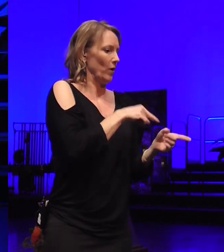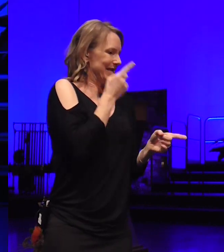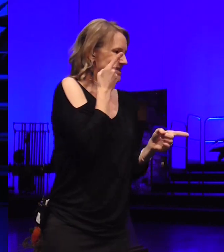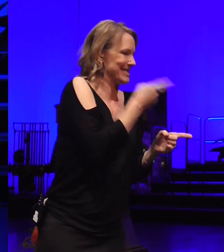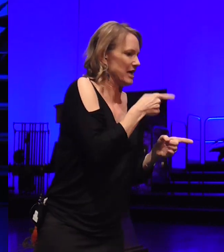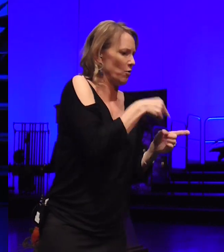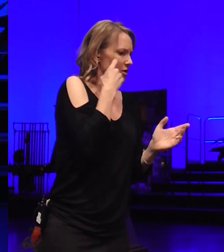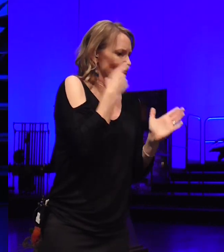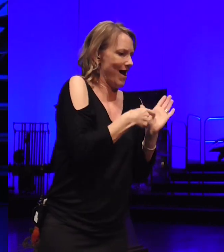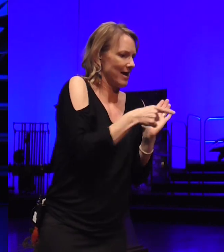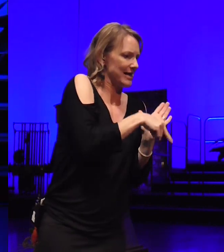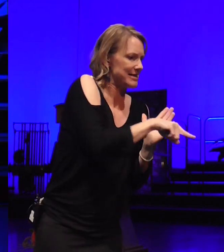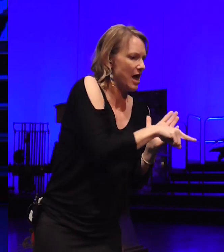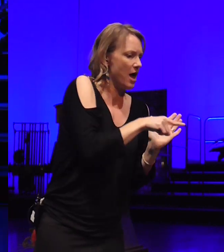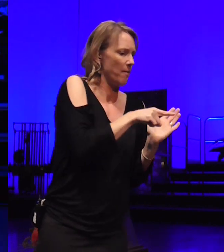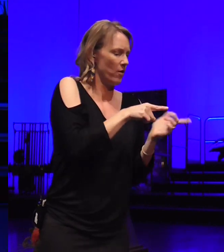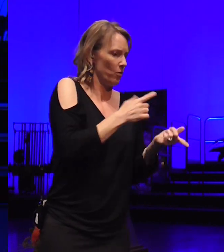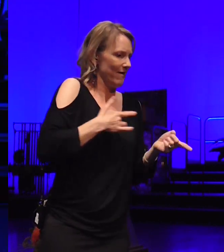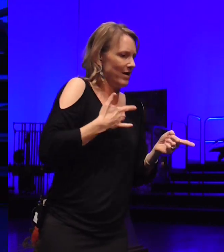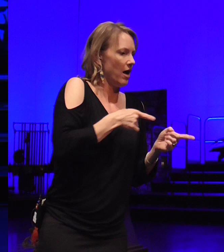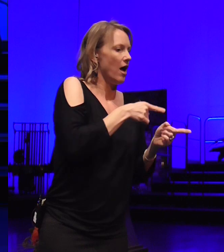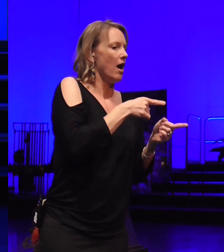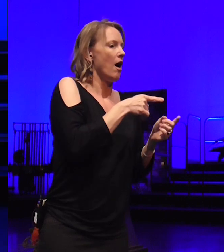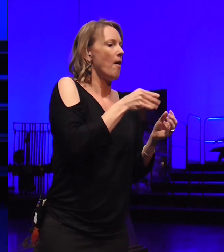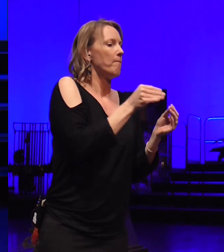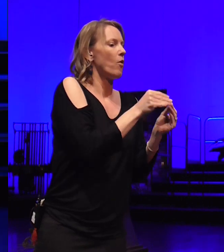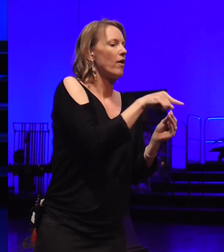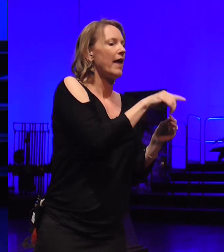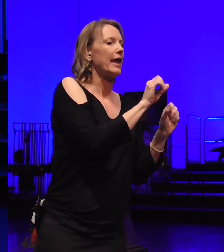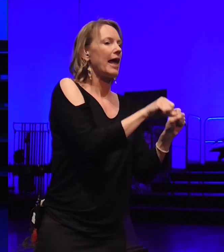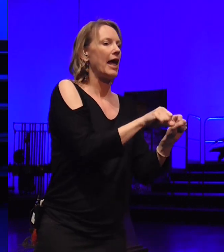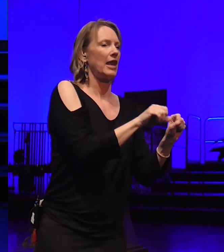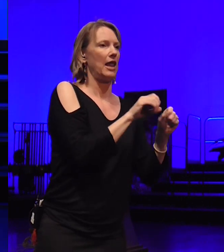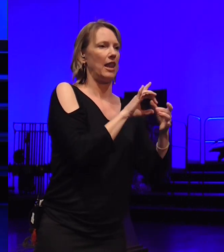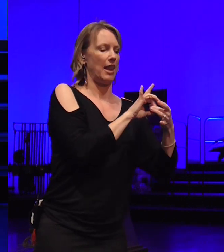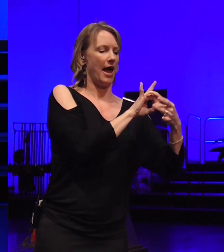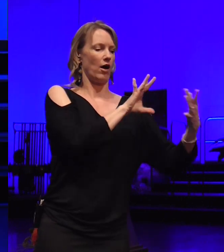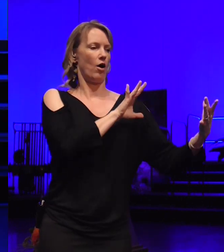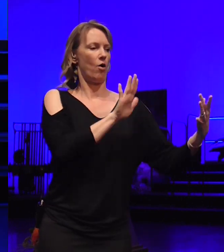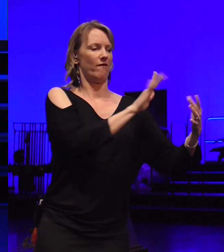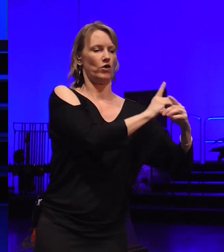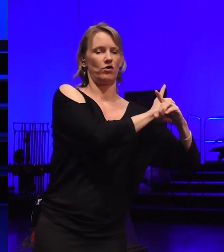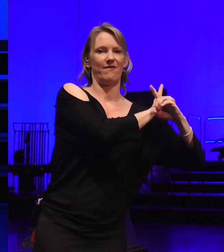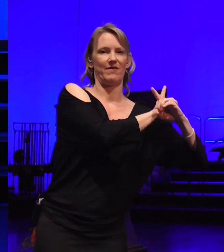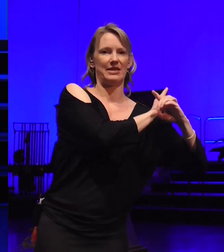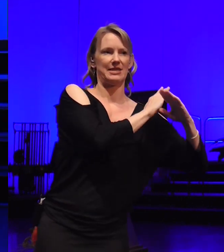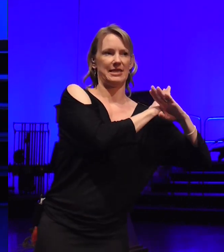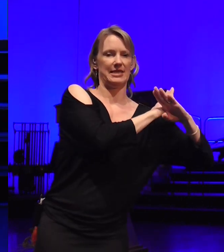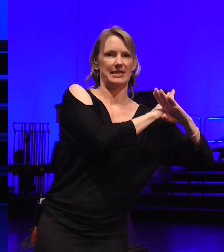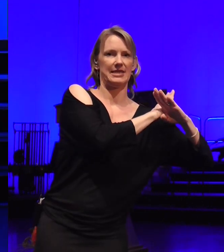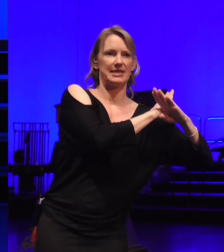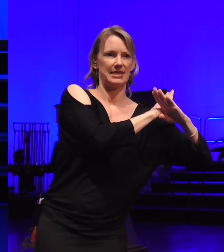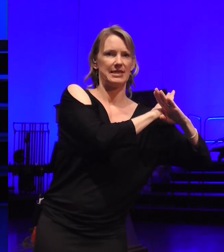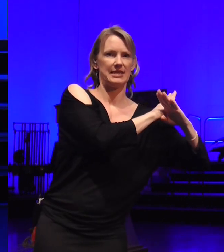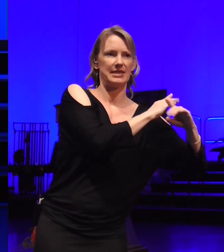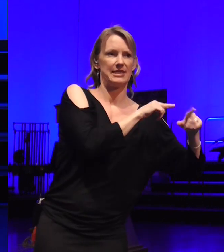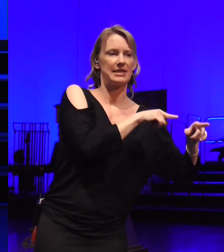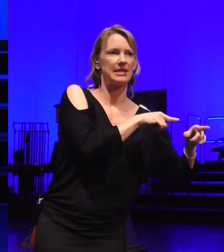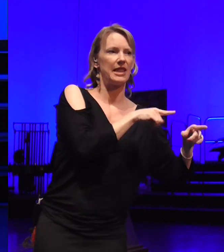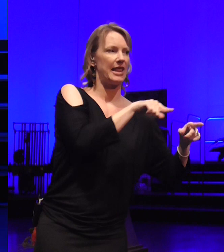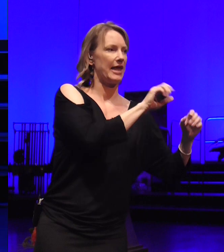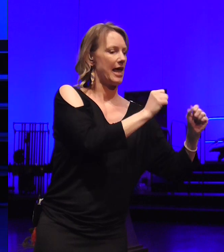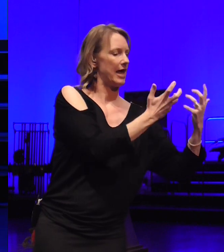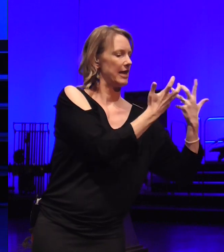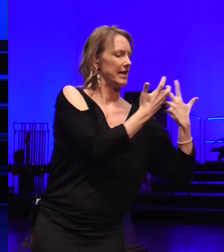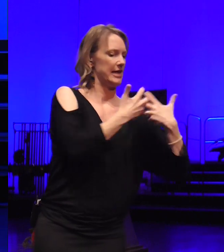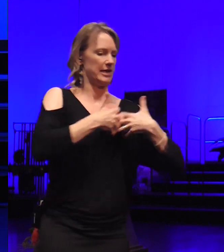heard and loved and recognized, the more they're able to lay down that defensiveness and protection, and to